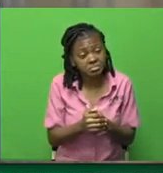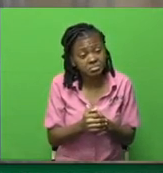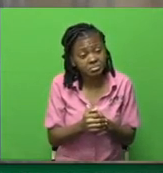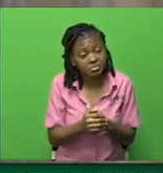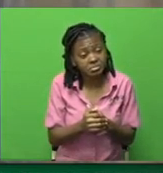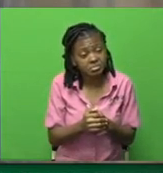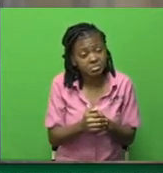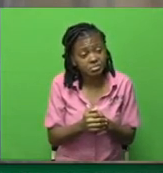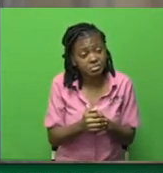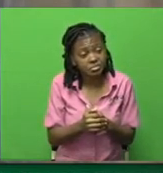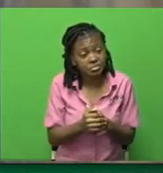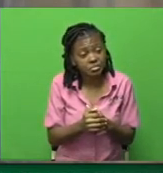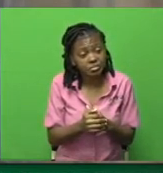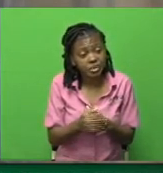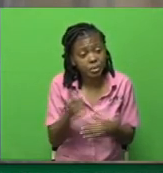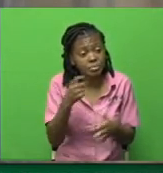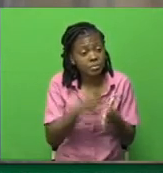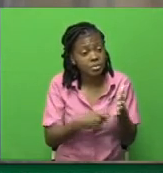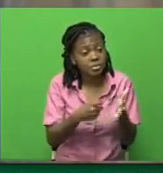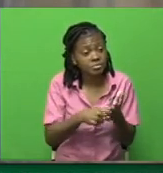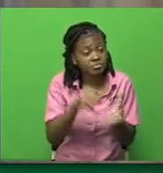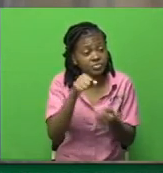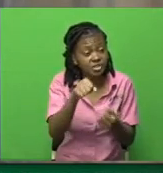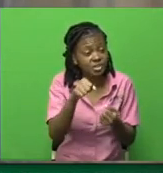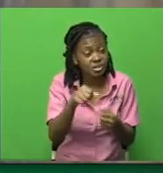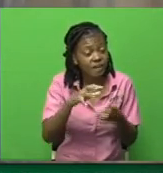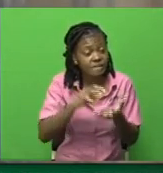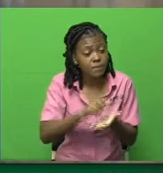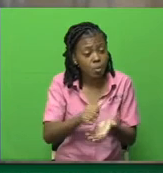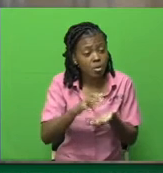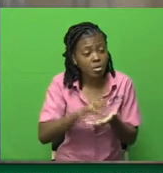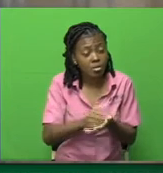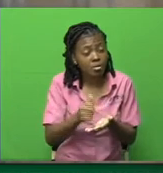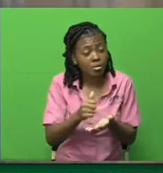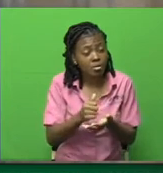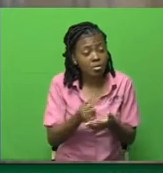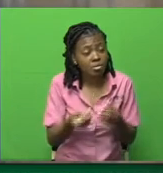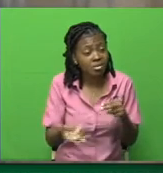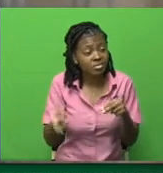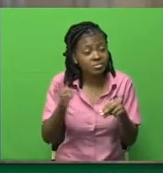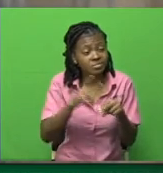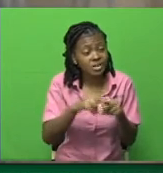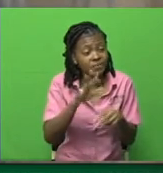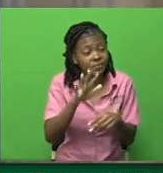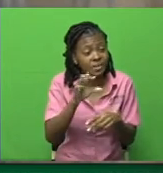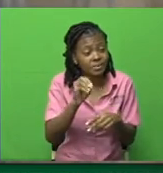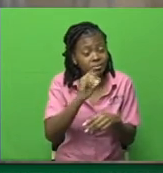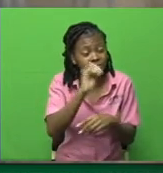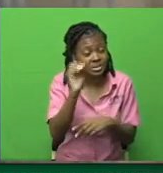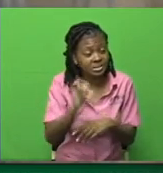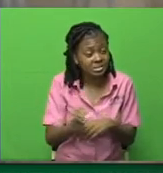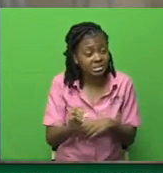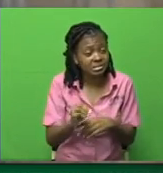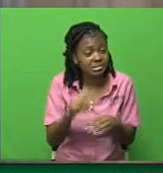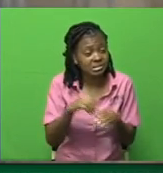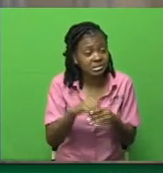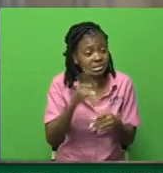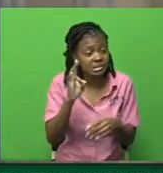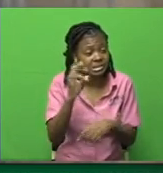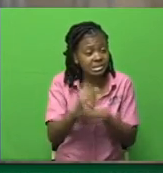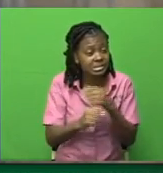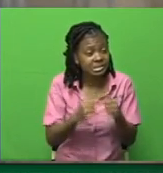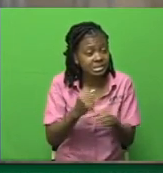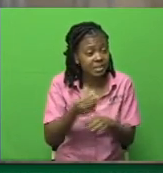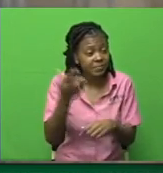the price of a two kilogram pack of flour increased by fifty percent over the seven years from thirteen dollars and